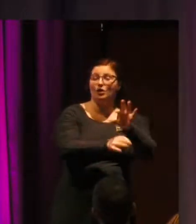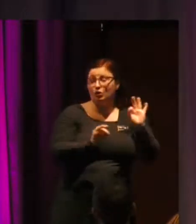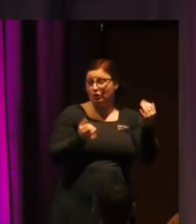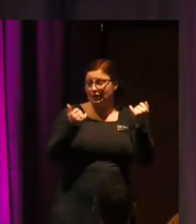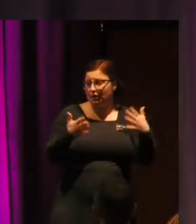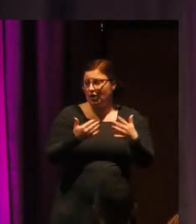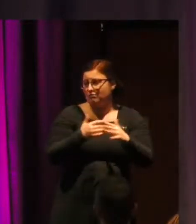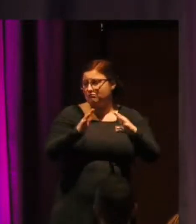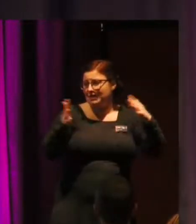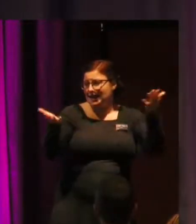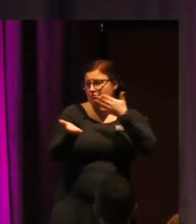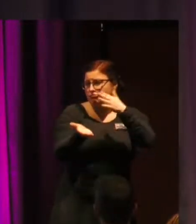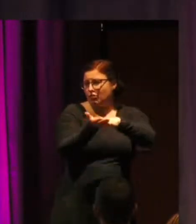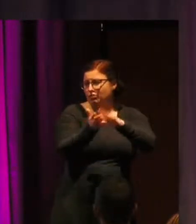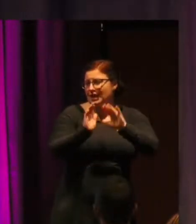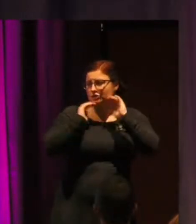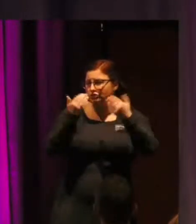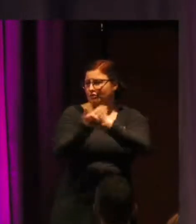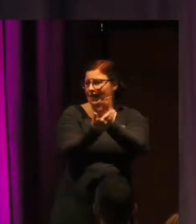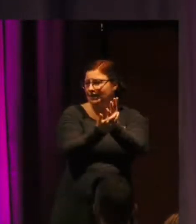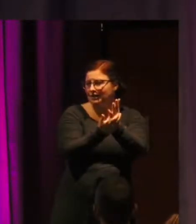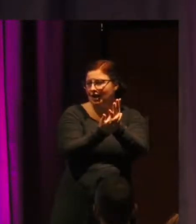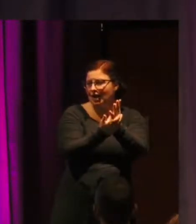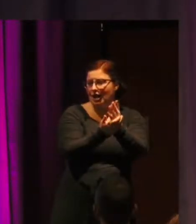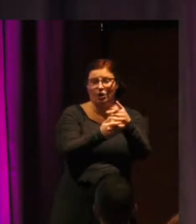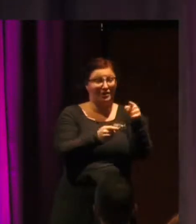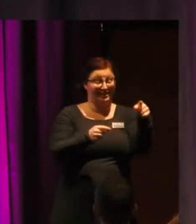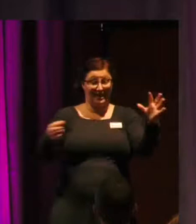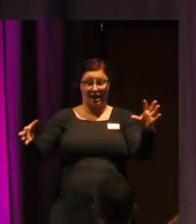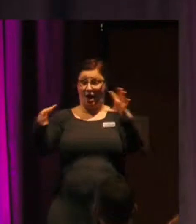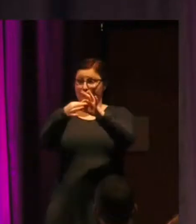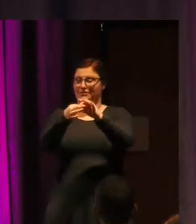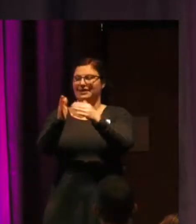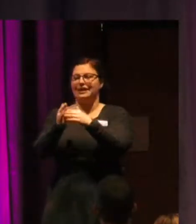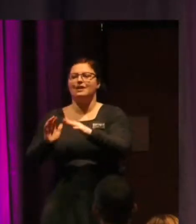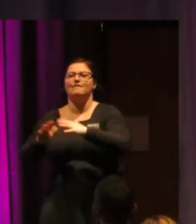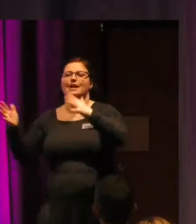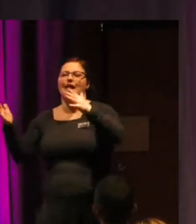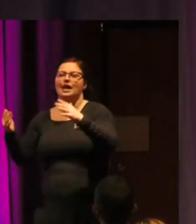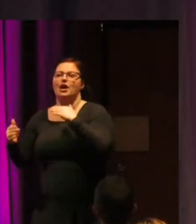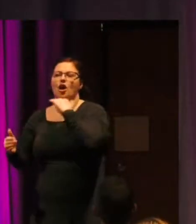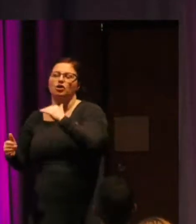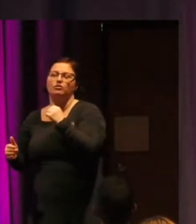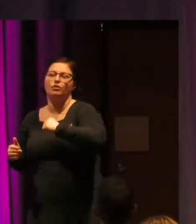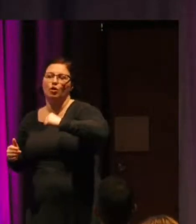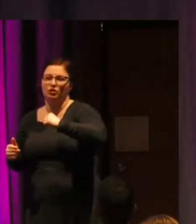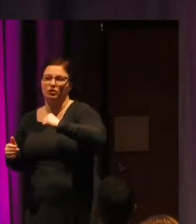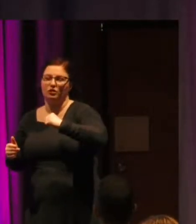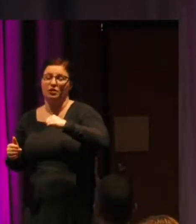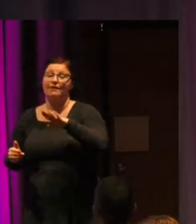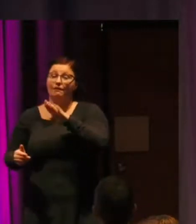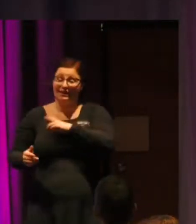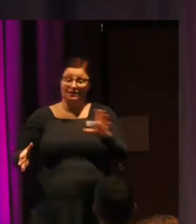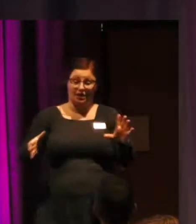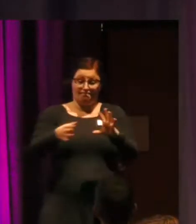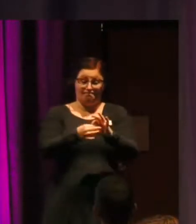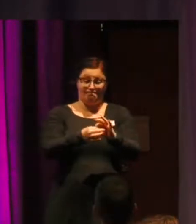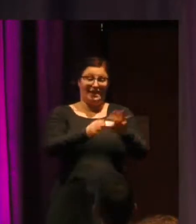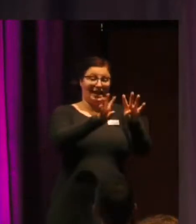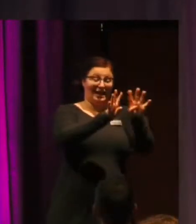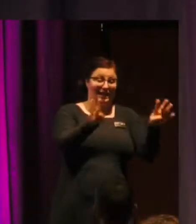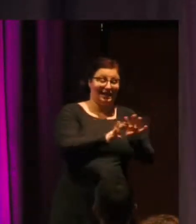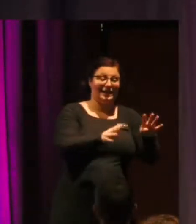social media, and how that correlates with rising hate crime. The correlation between